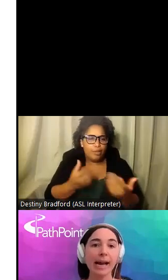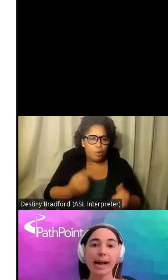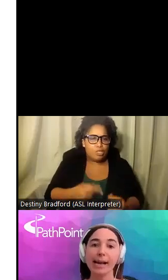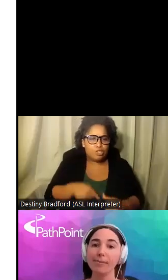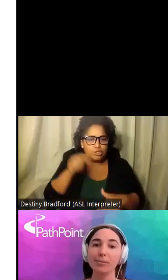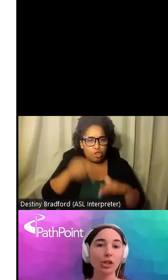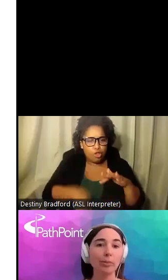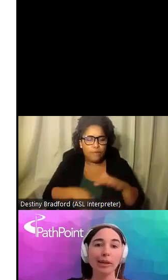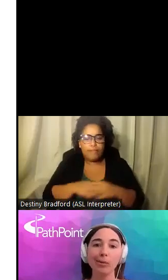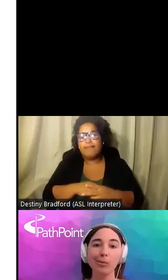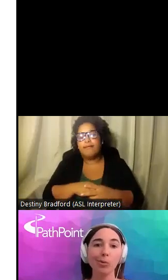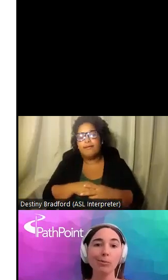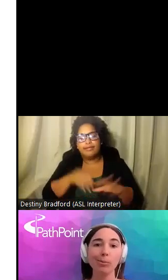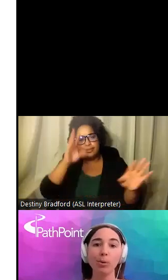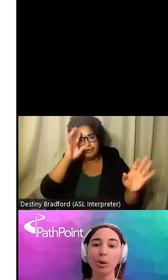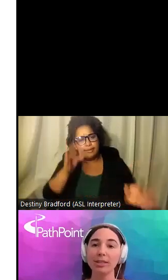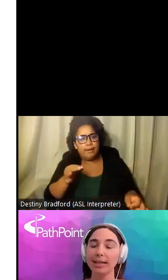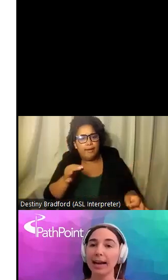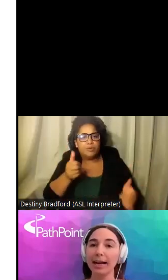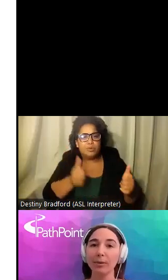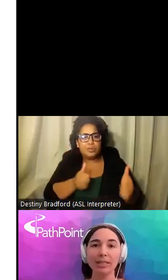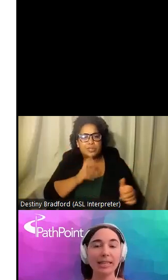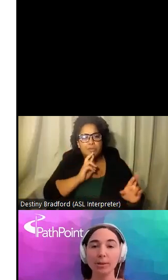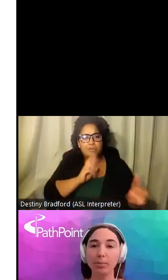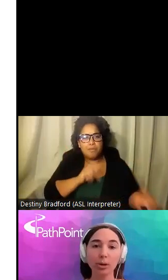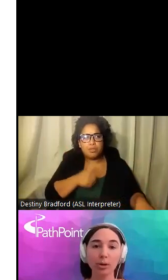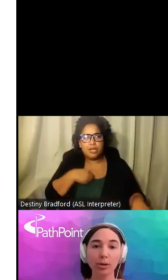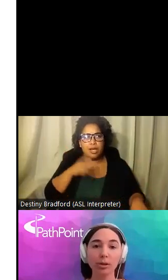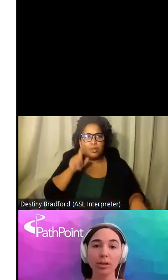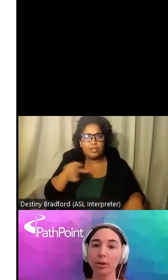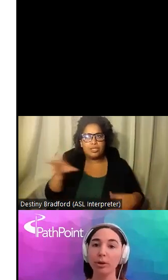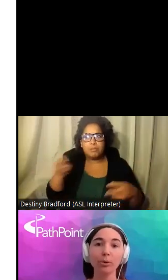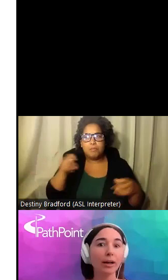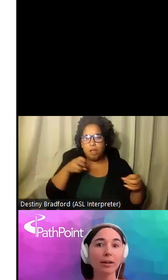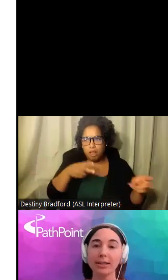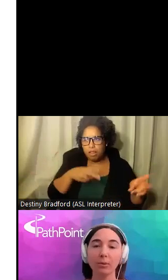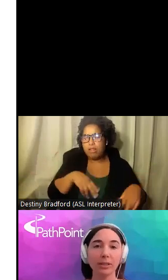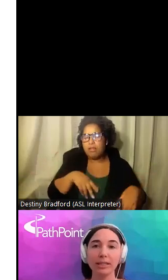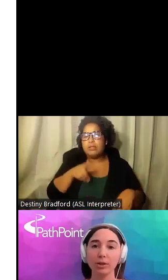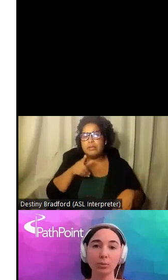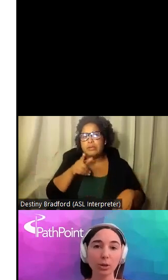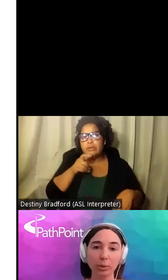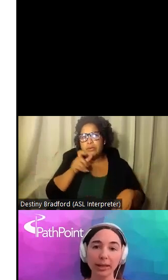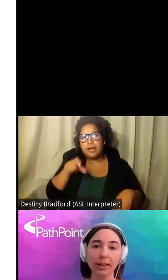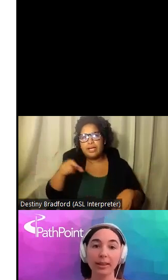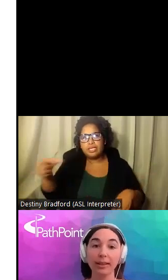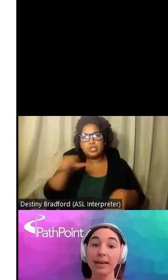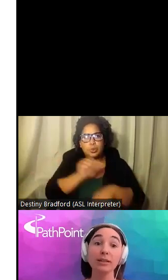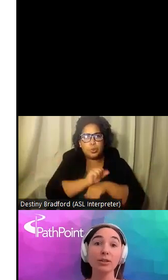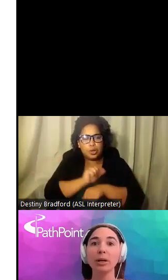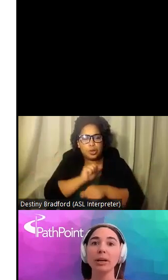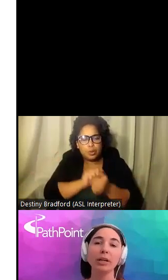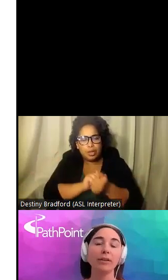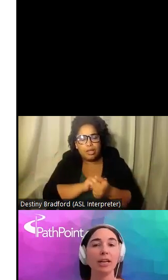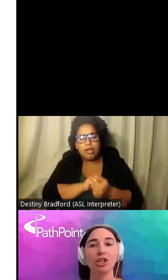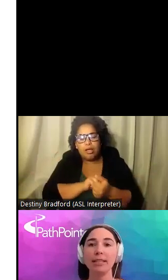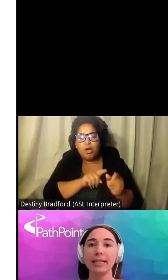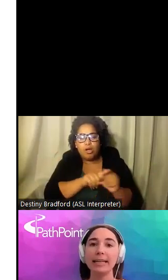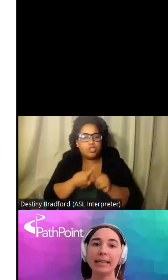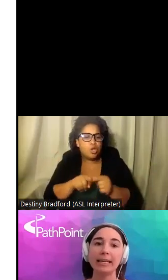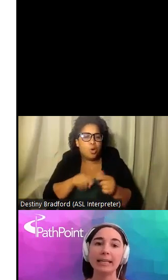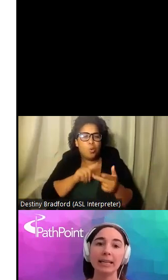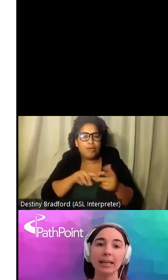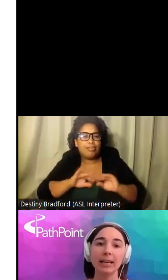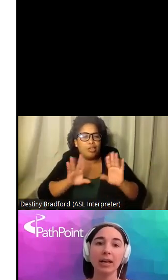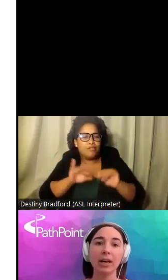thoroughly, determine what reports I would need to pull, who else I would need to work with, and what clarifications